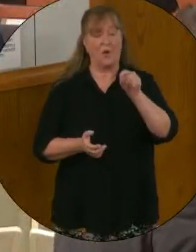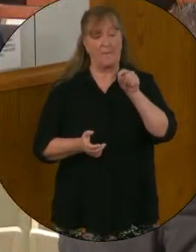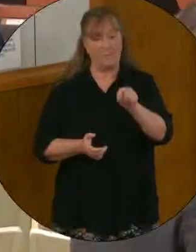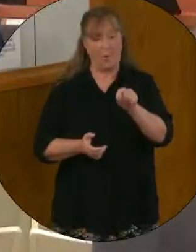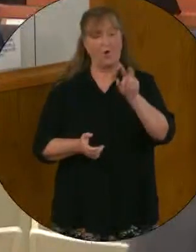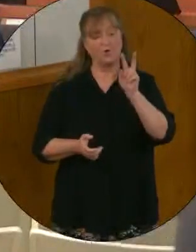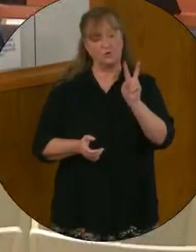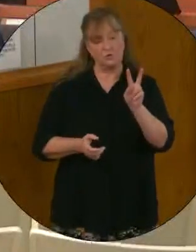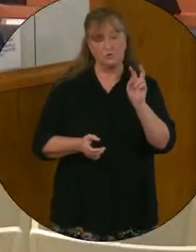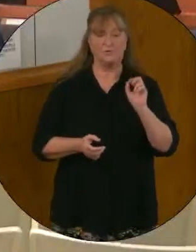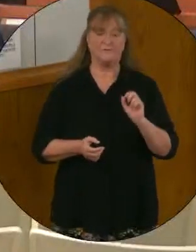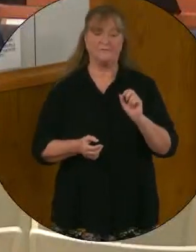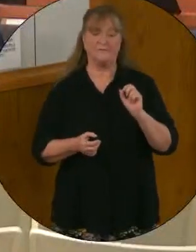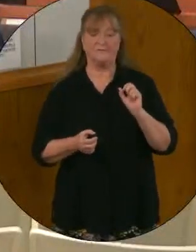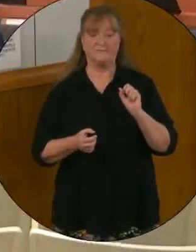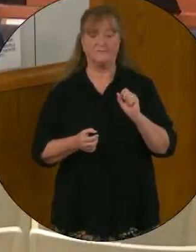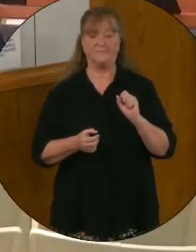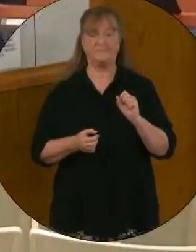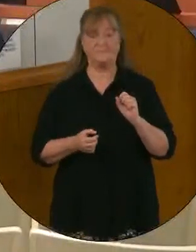$208,978,193.29.